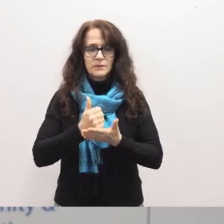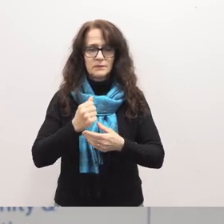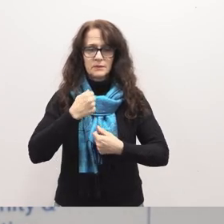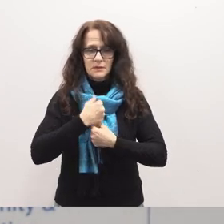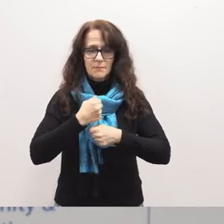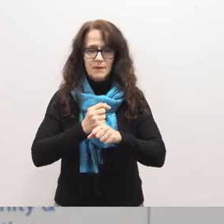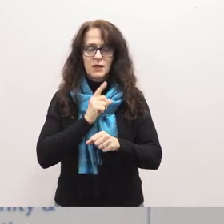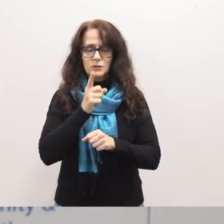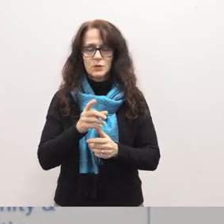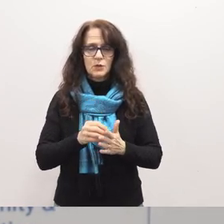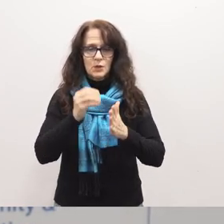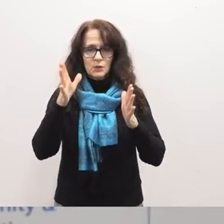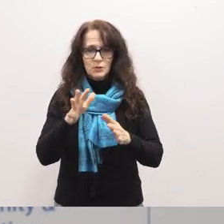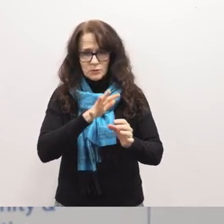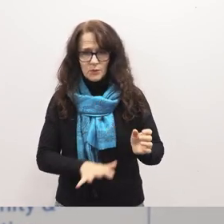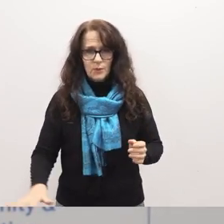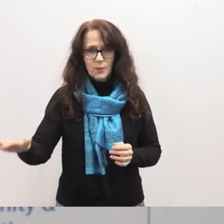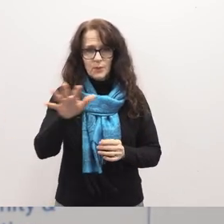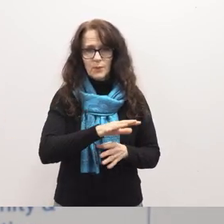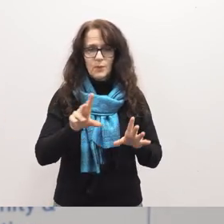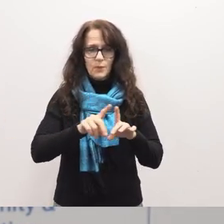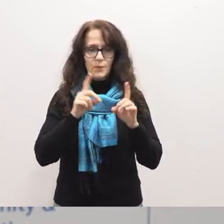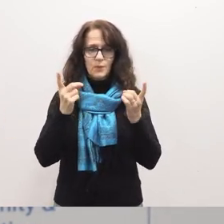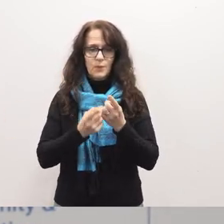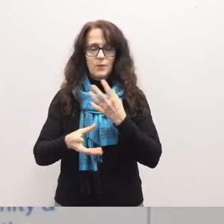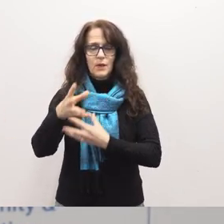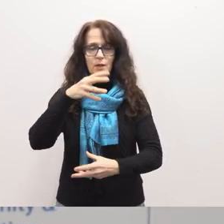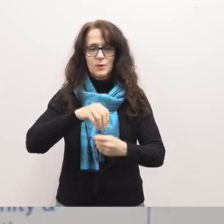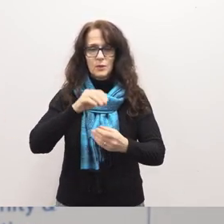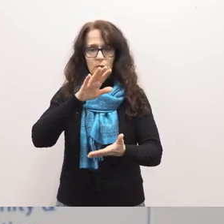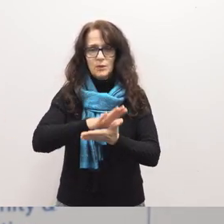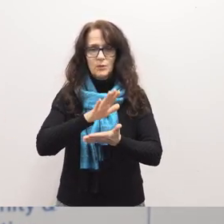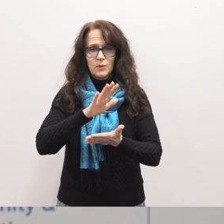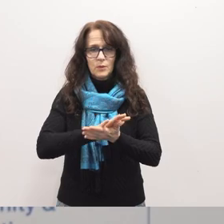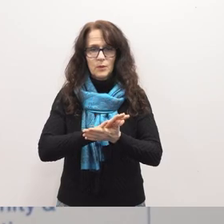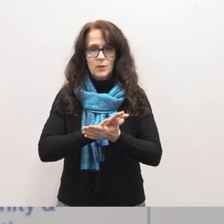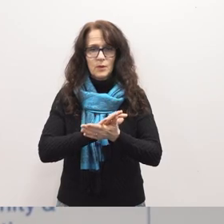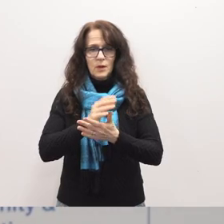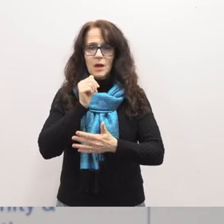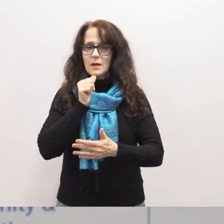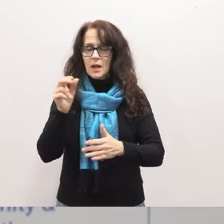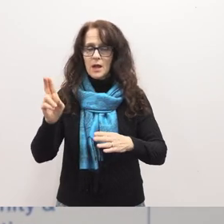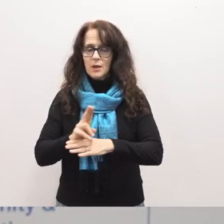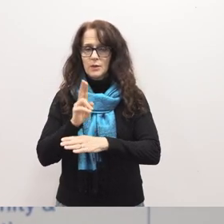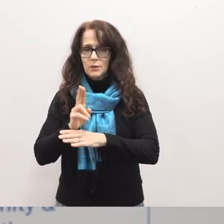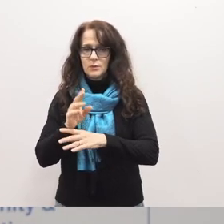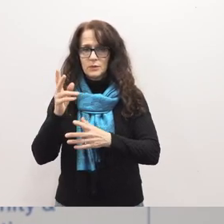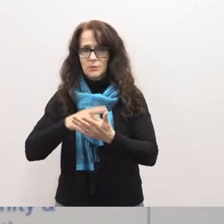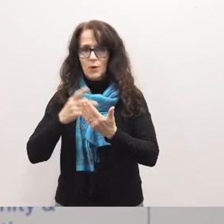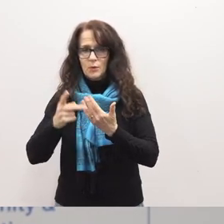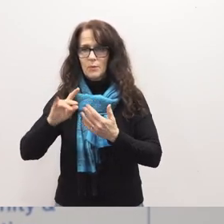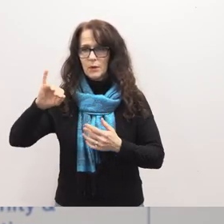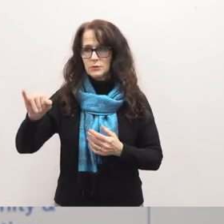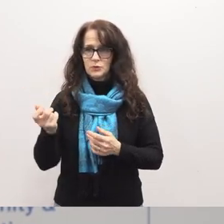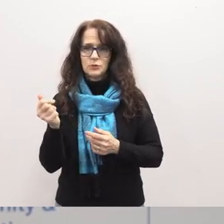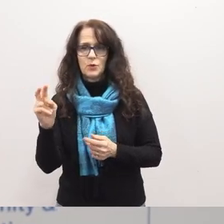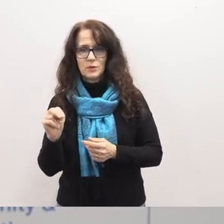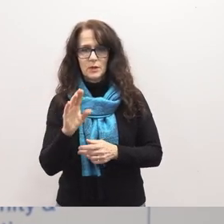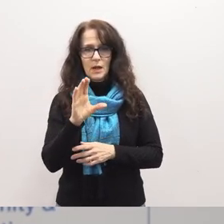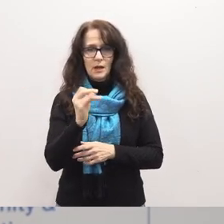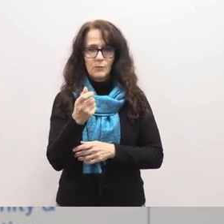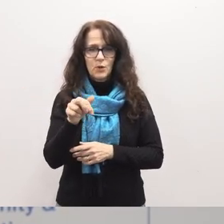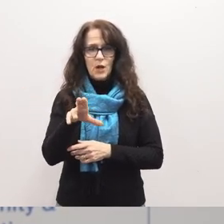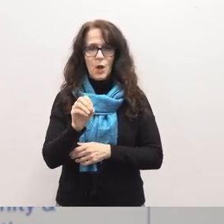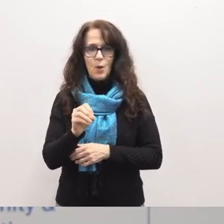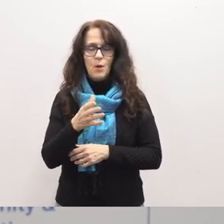that students across the district, including schools that have underutilized this program, like Jordan or Cabrillo,